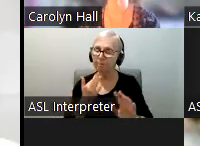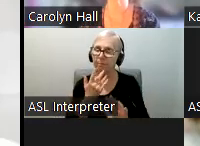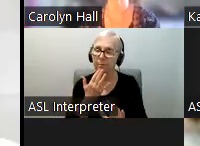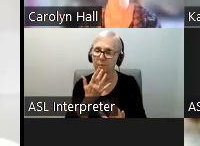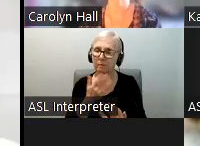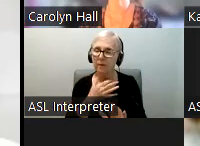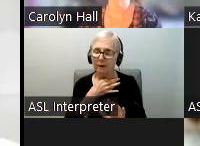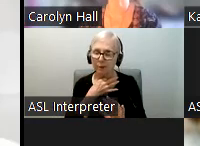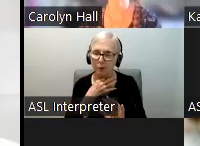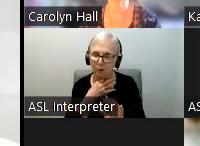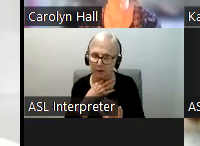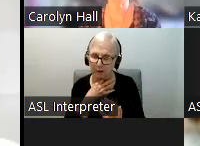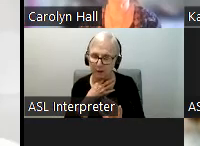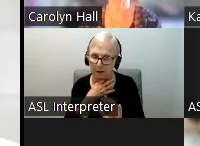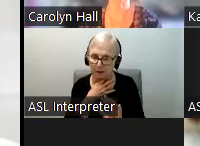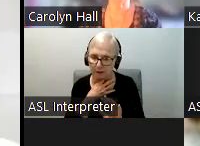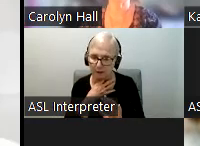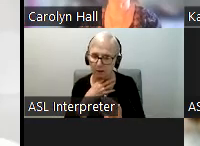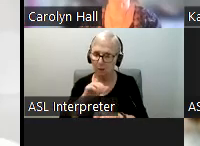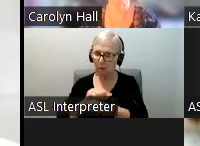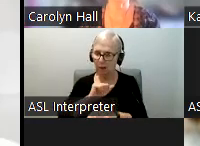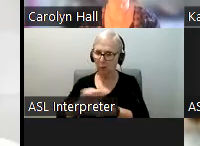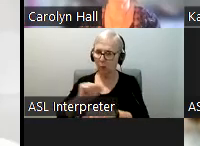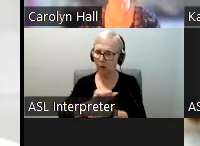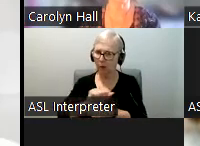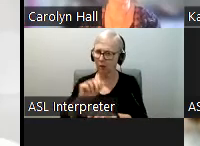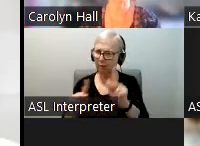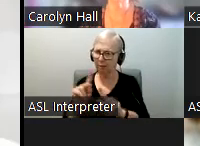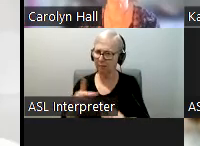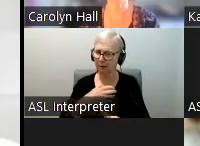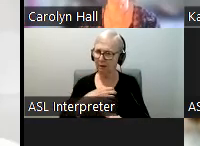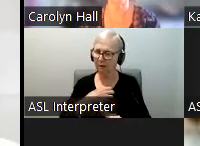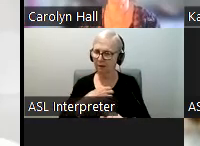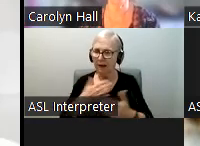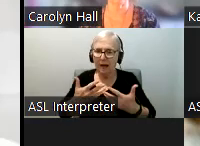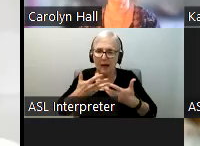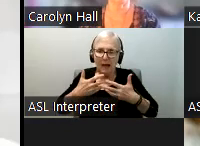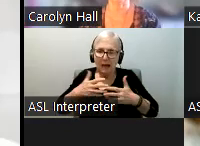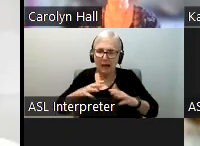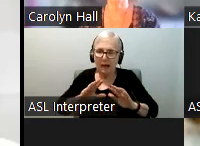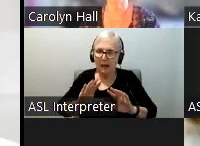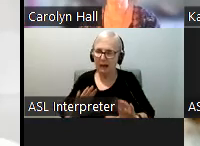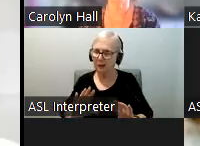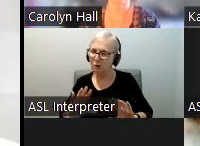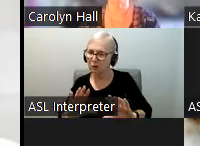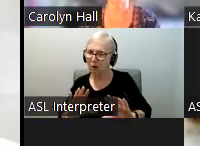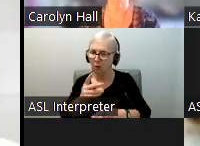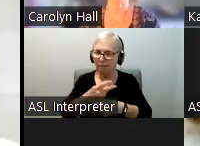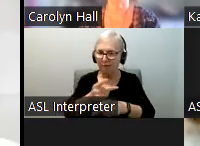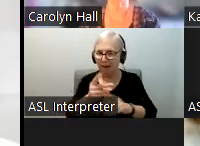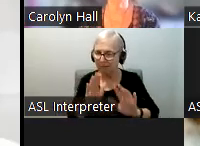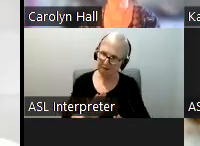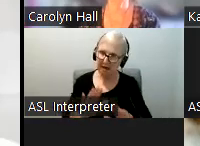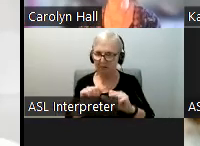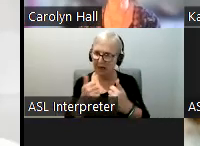think like when I've worked with people on grievances in the past, it's always like, I just don't want that therapist or provider or agency to